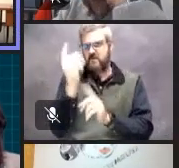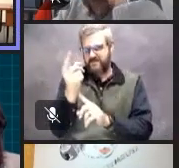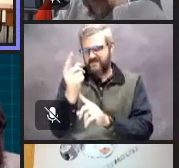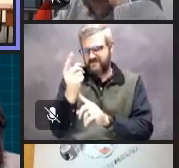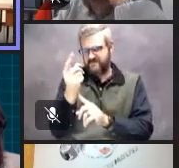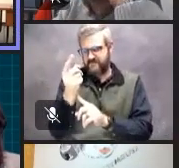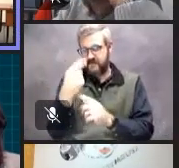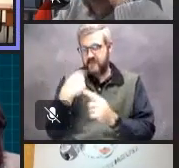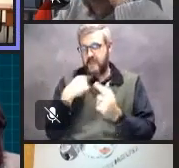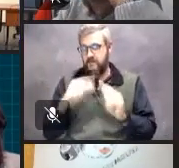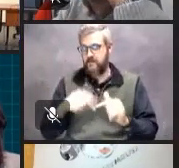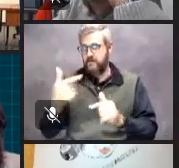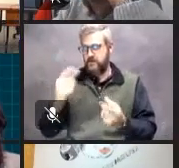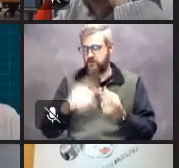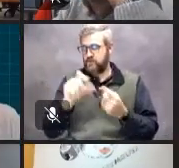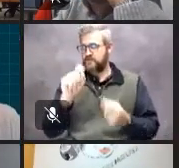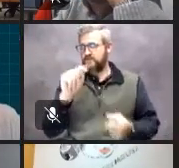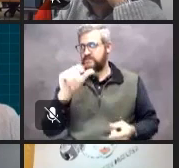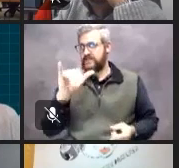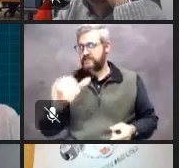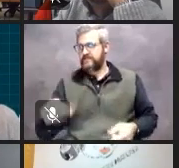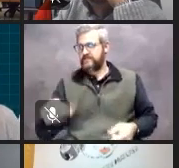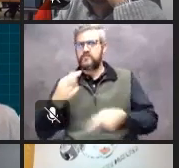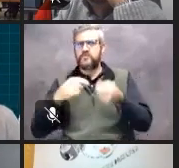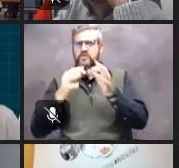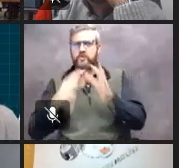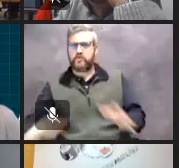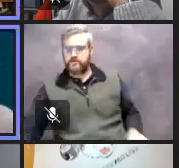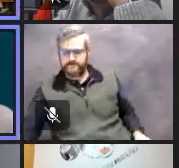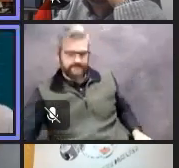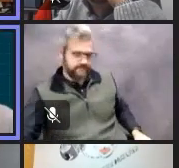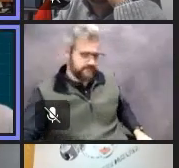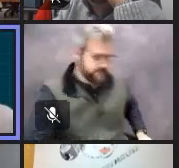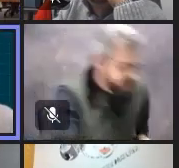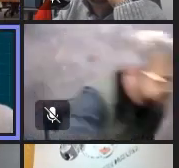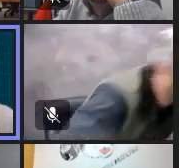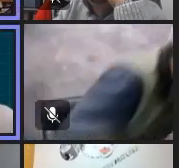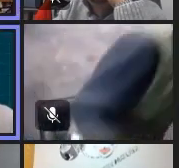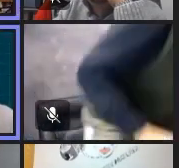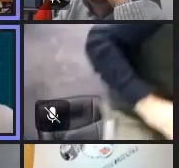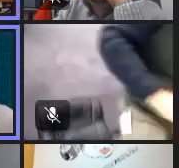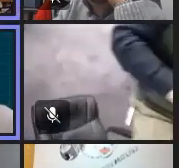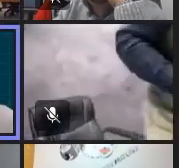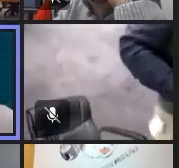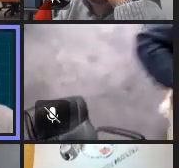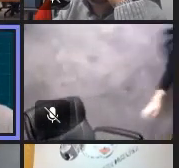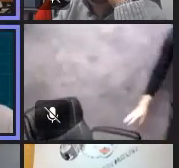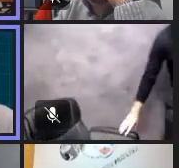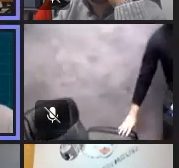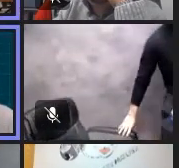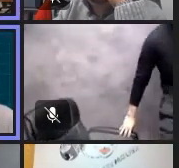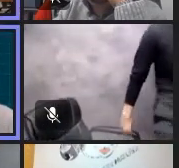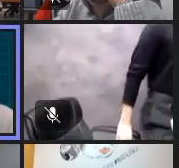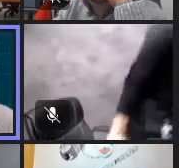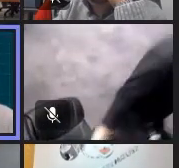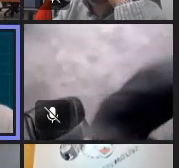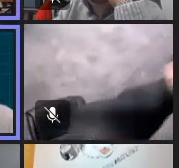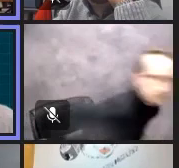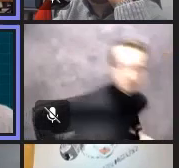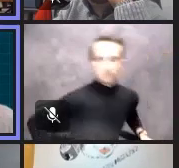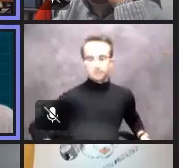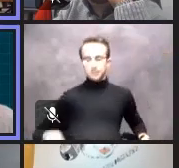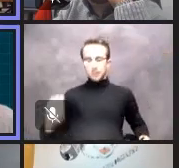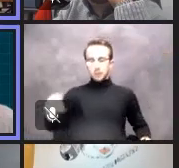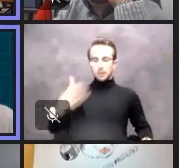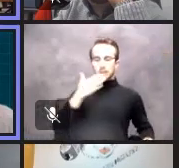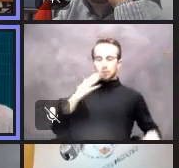think I turn things back to you, Stacy. Yes, thank you very much. And I want to open up the floor to any TAC member. If you'd